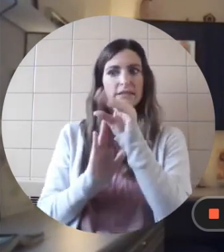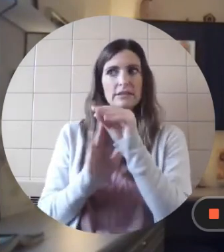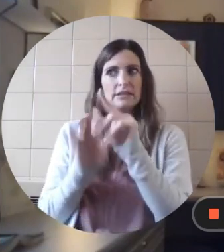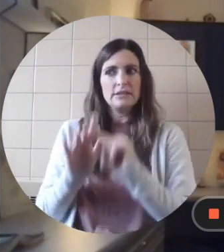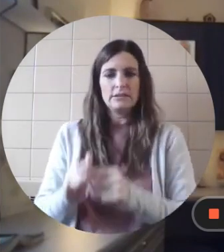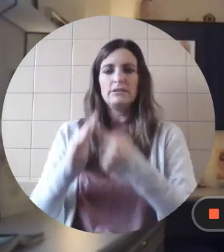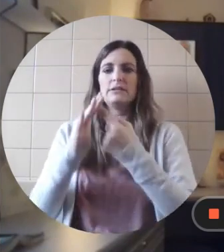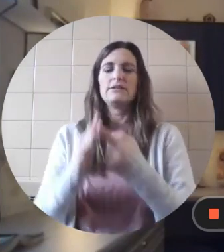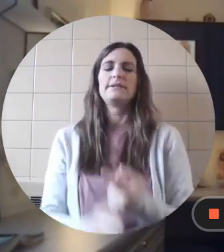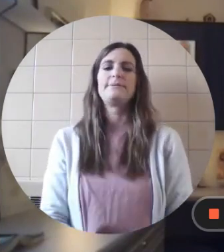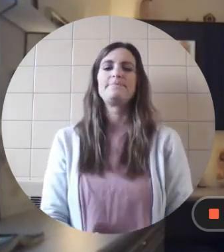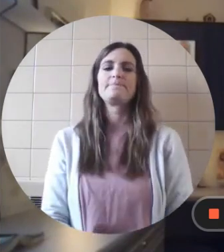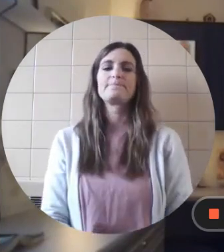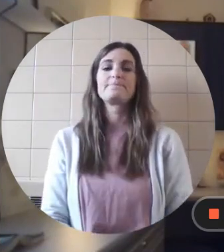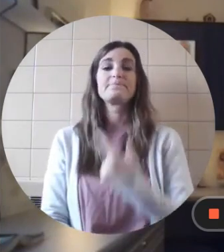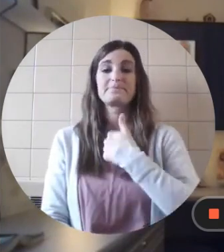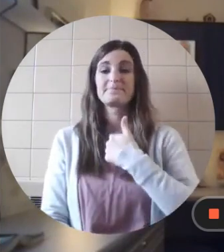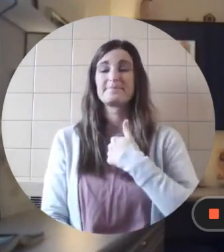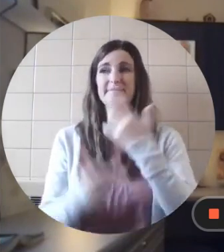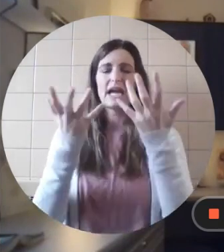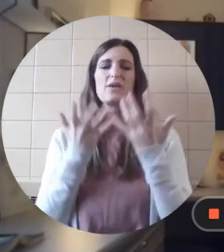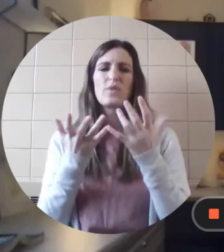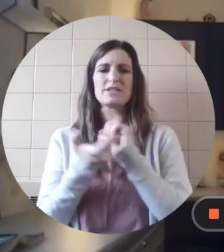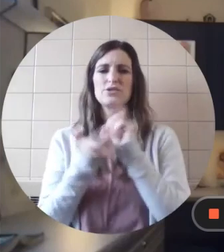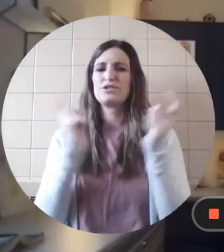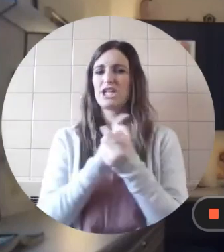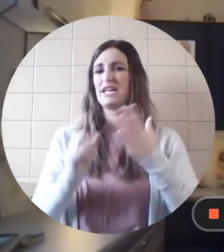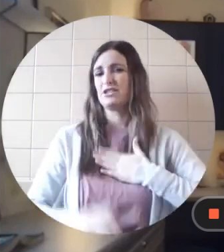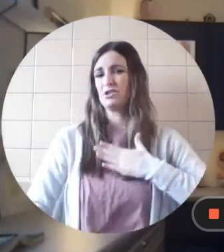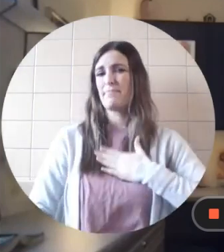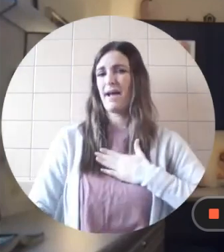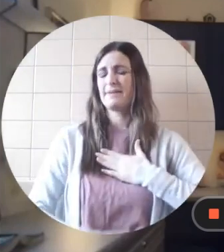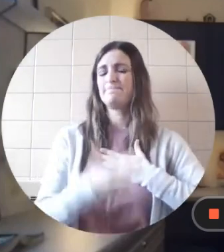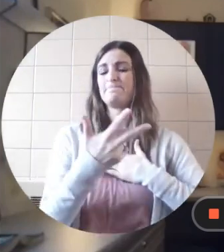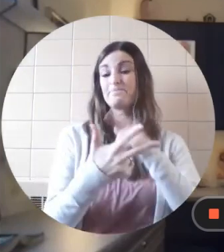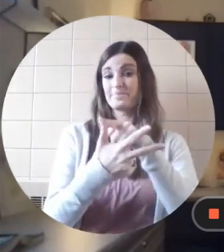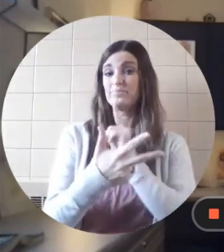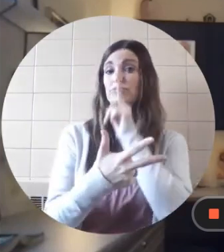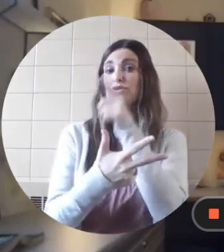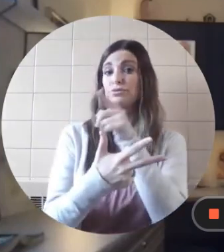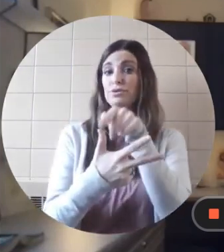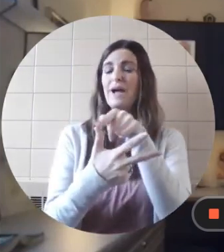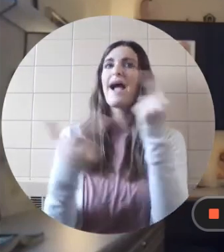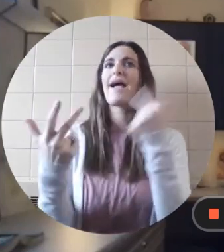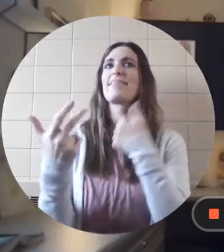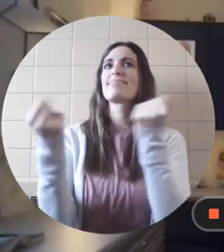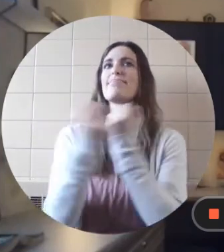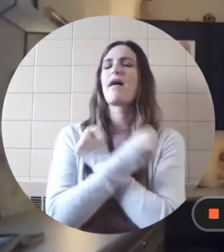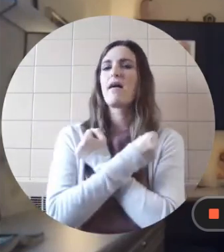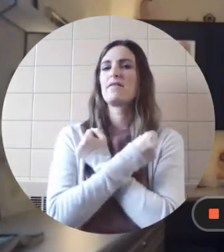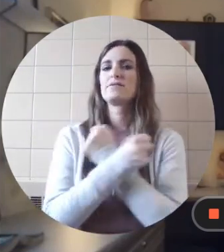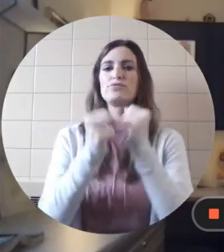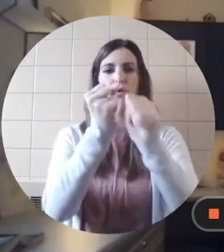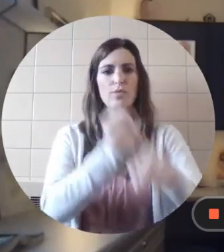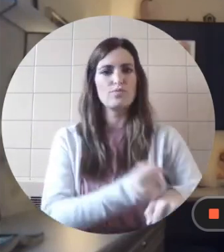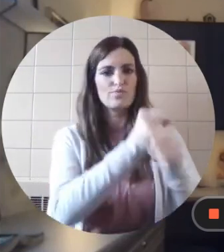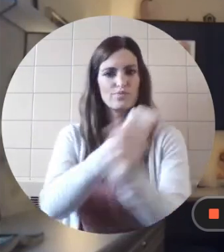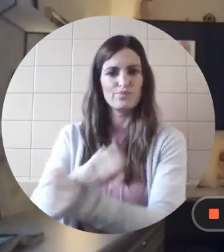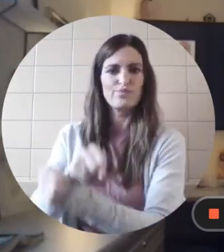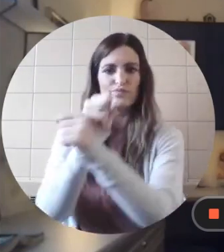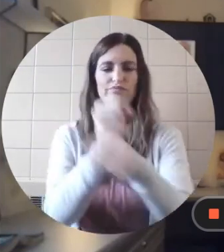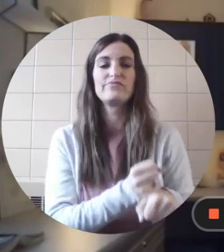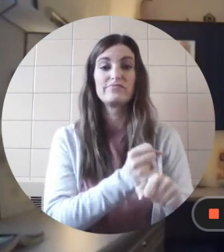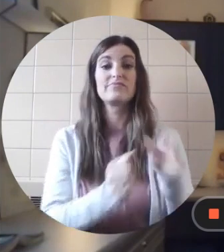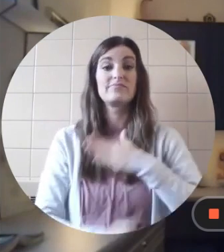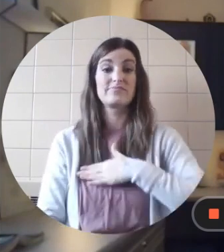want to change my statements from the ones I said at school. My first truth will be that I love to go kayaking. I used to go with my brother a lot, but now